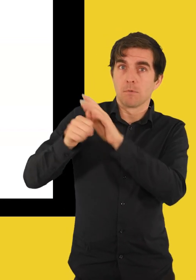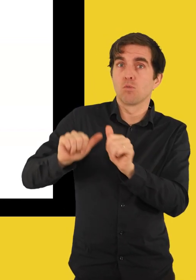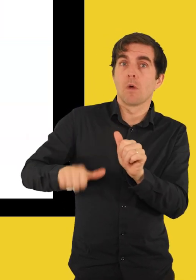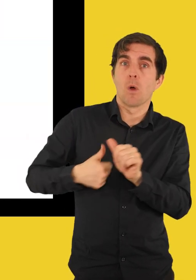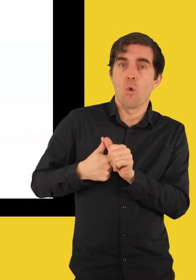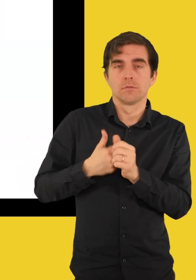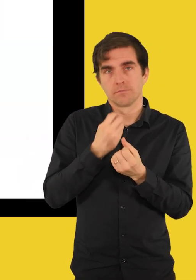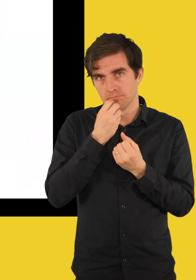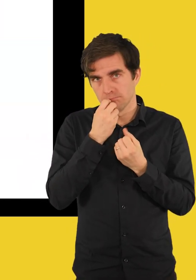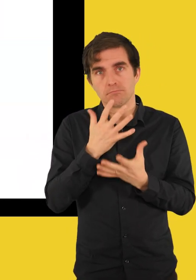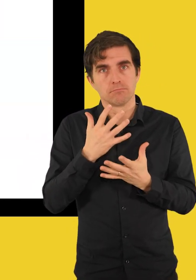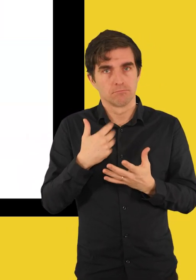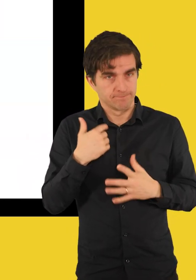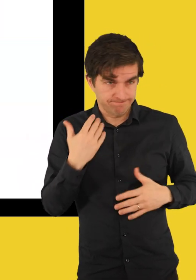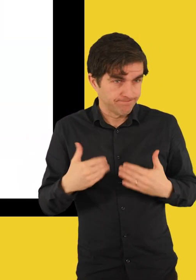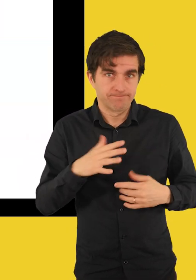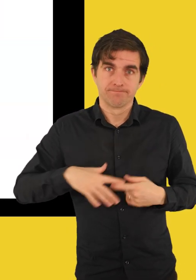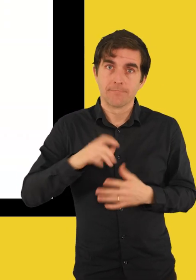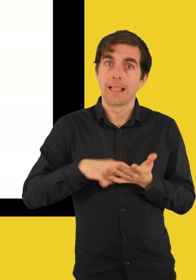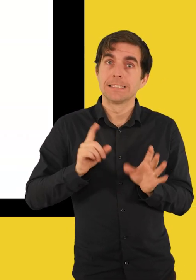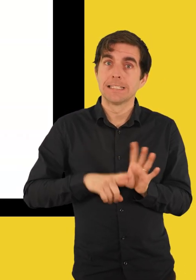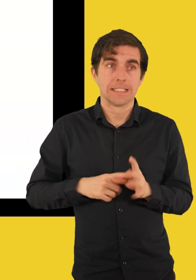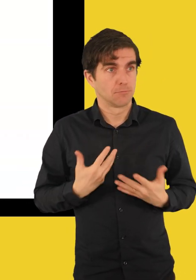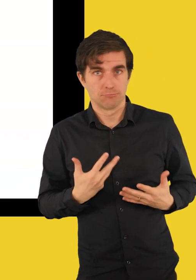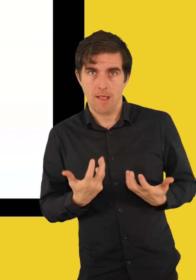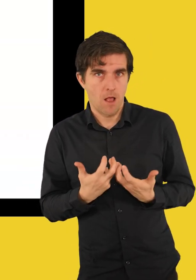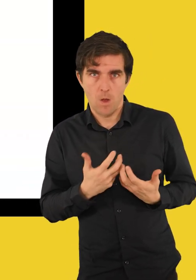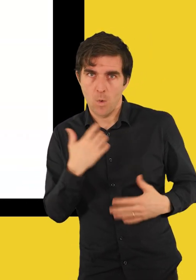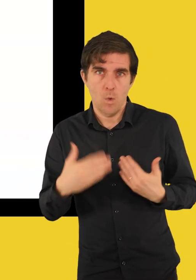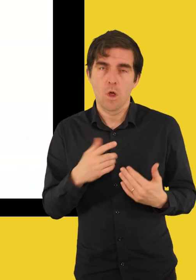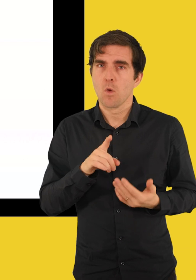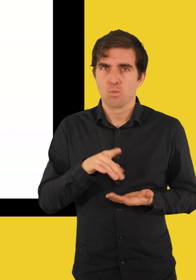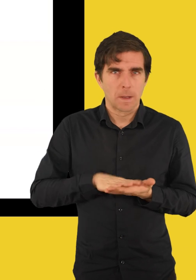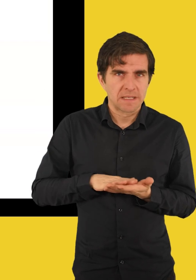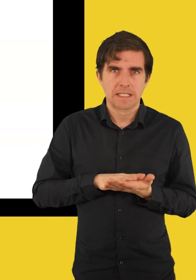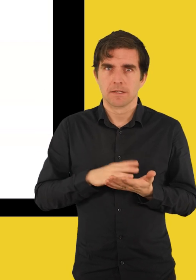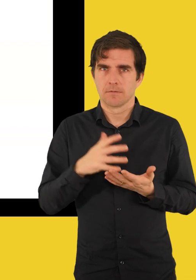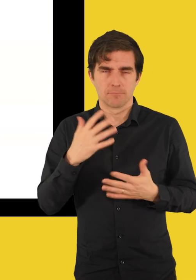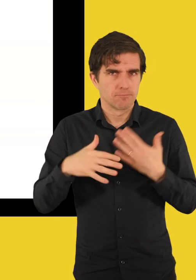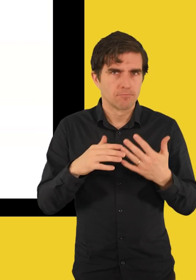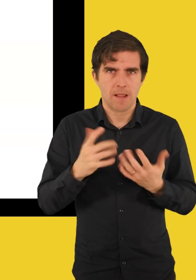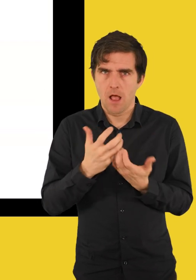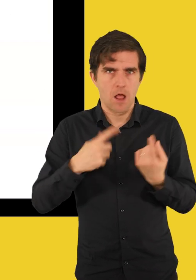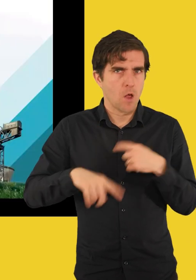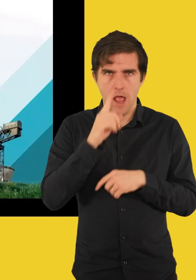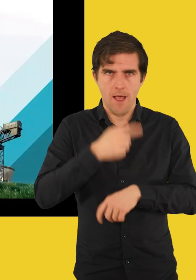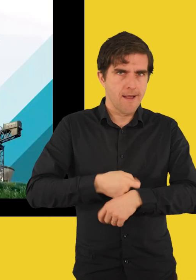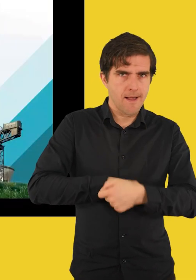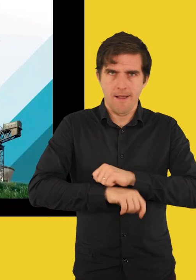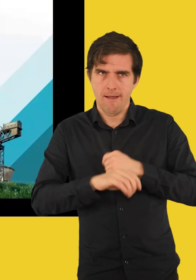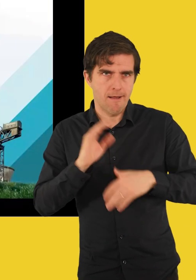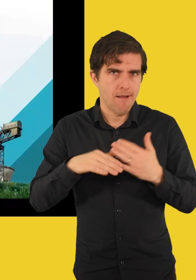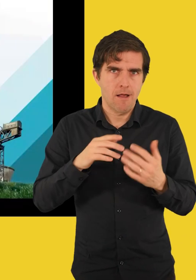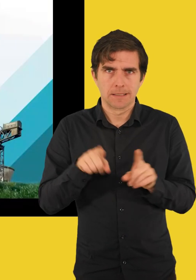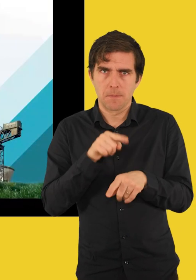senior support for what we're doing across the city just now. But what does this mean in terms of making this tangible